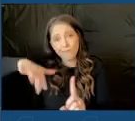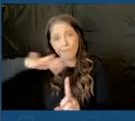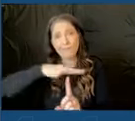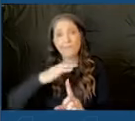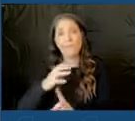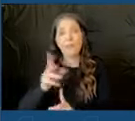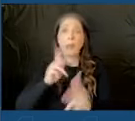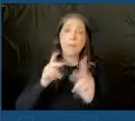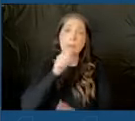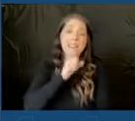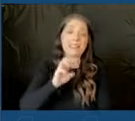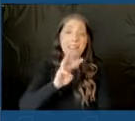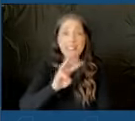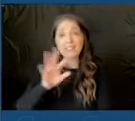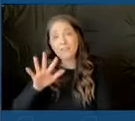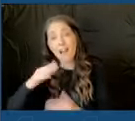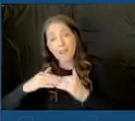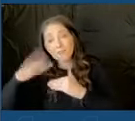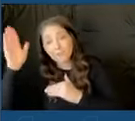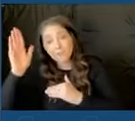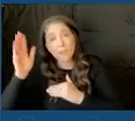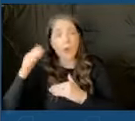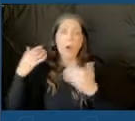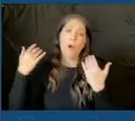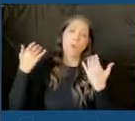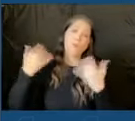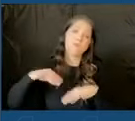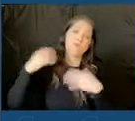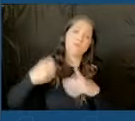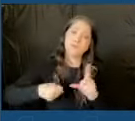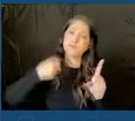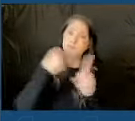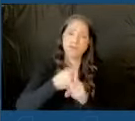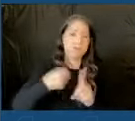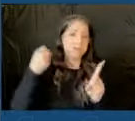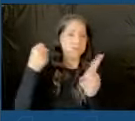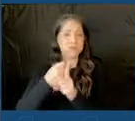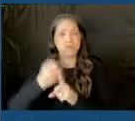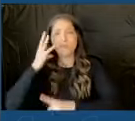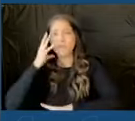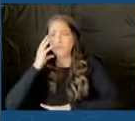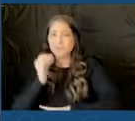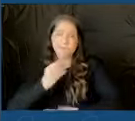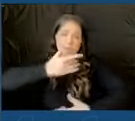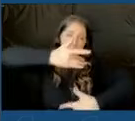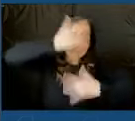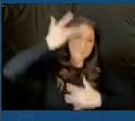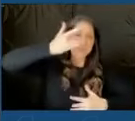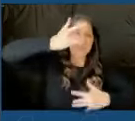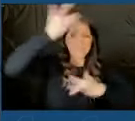over, have borne the brunt of severe illness and mortality during this. We also are requiring masks